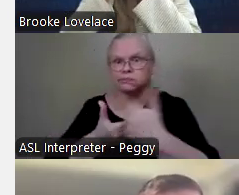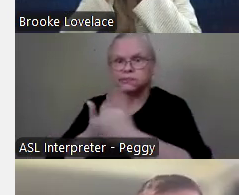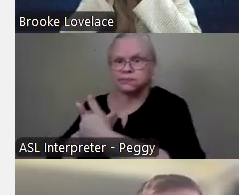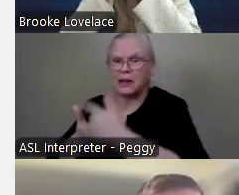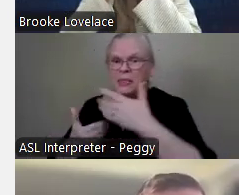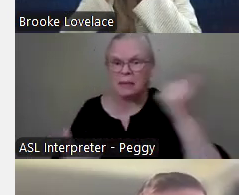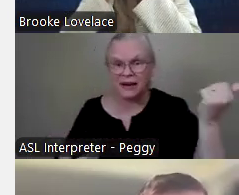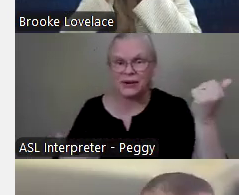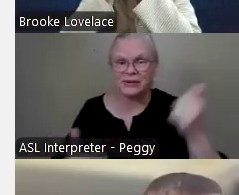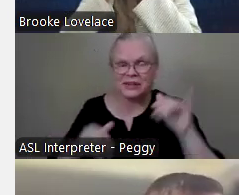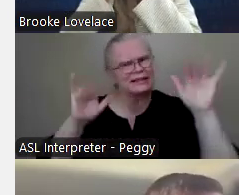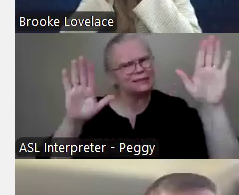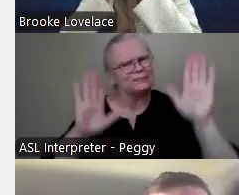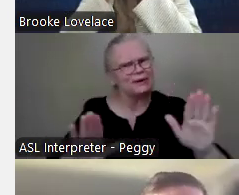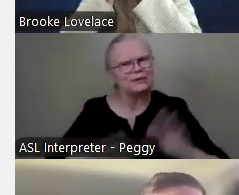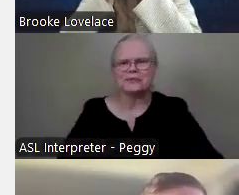wonderful.